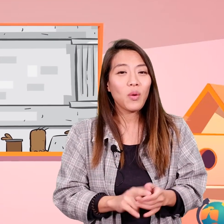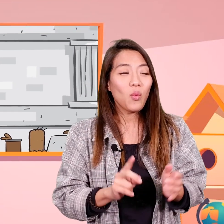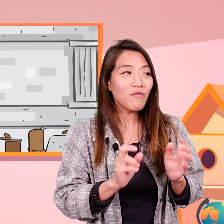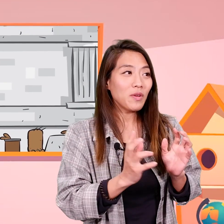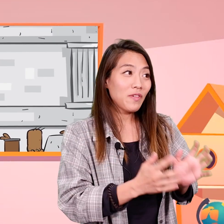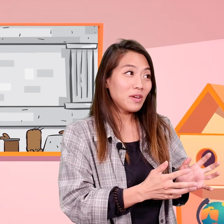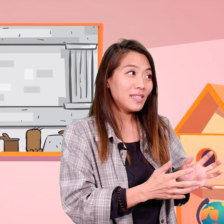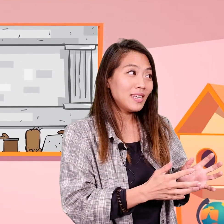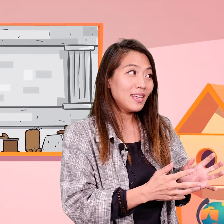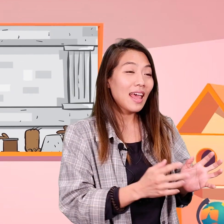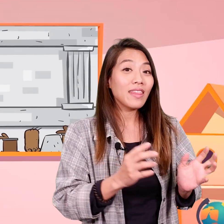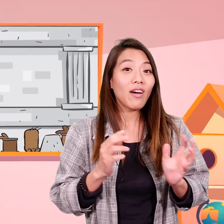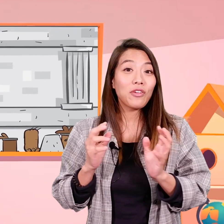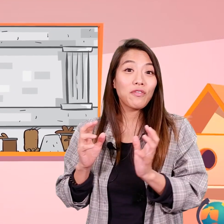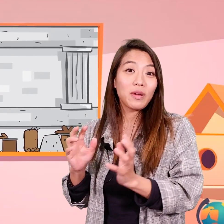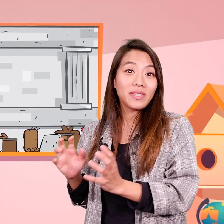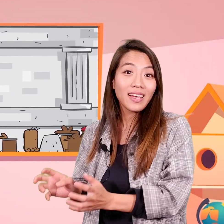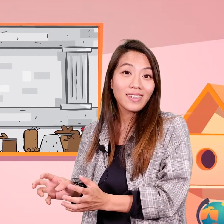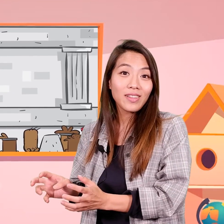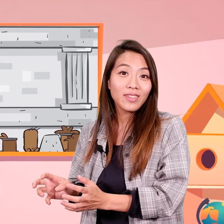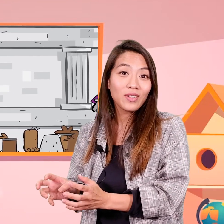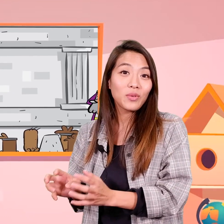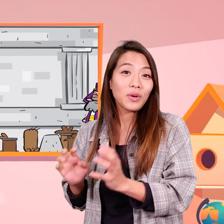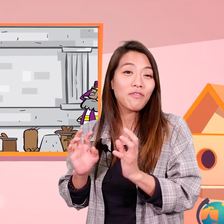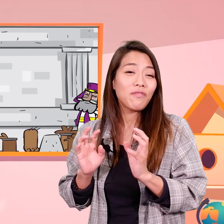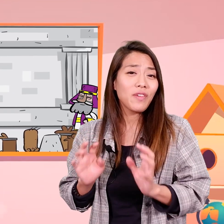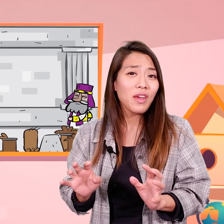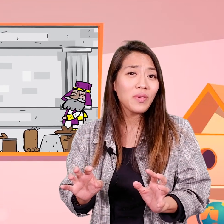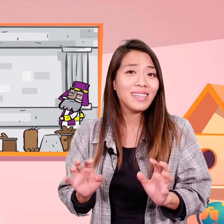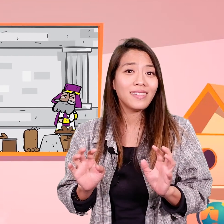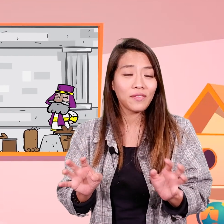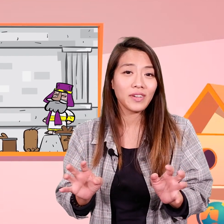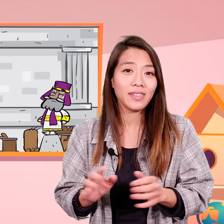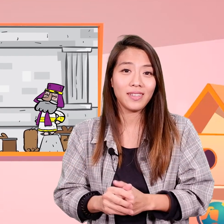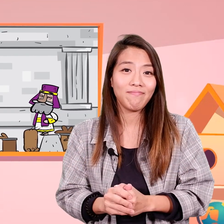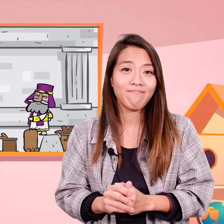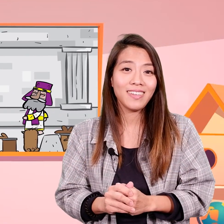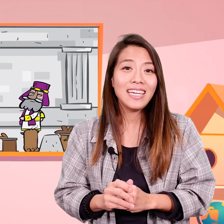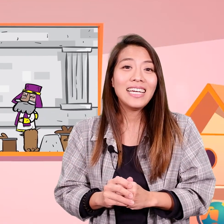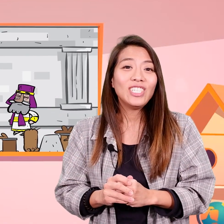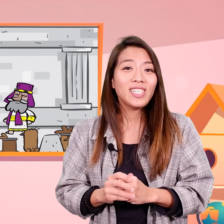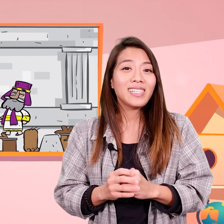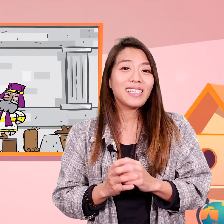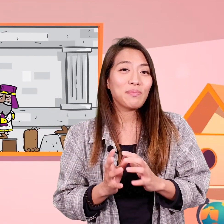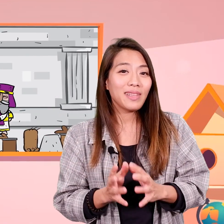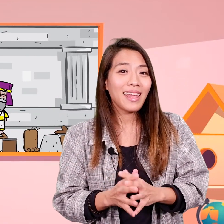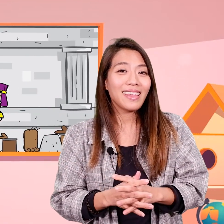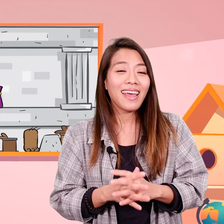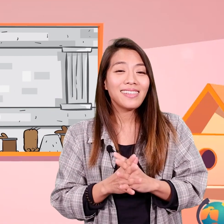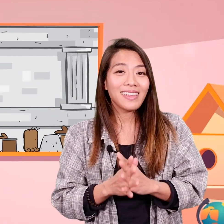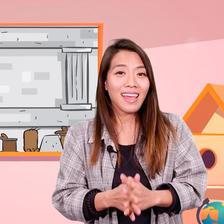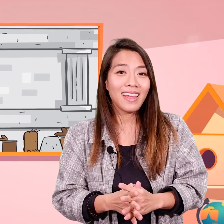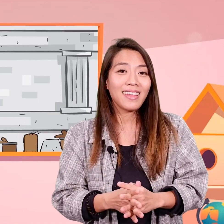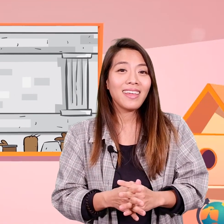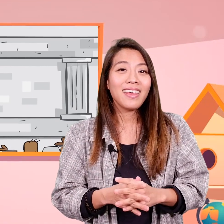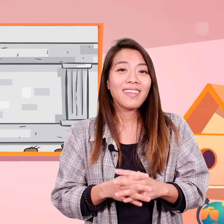prayers, one from Pharisee and the other from tax collector, were very different. Jesus explained